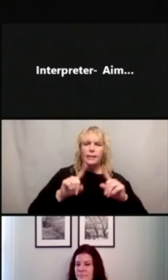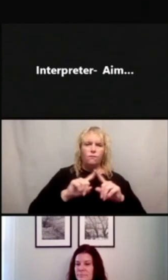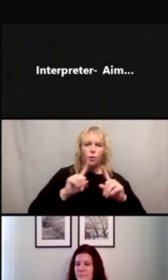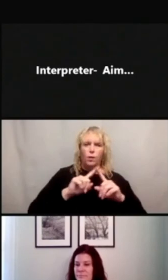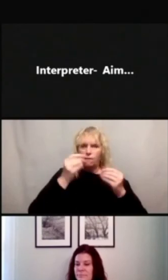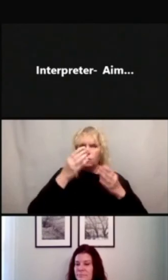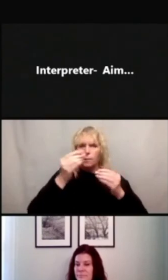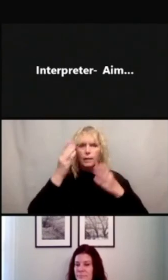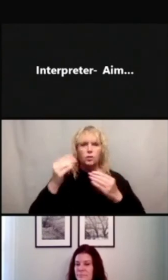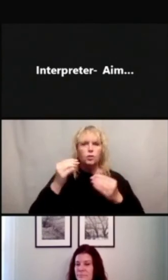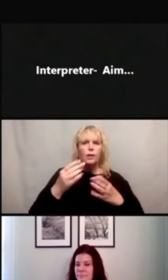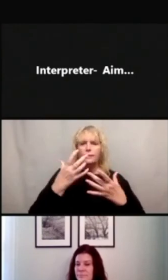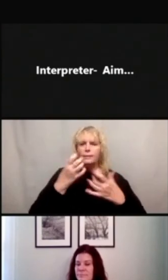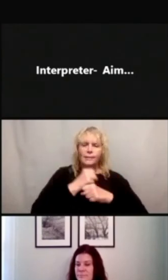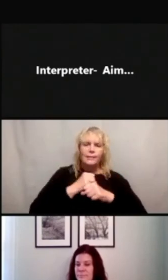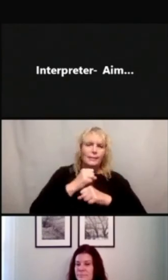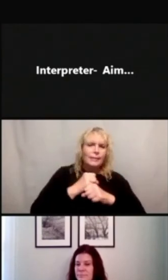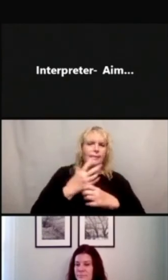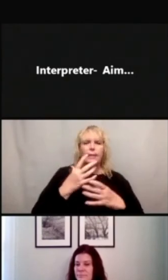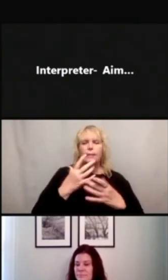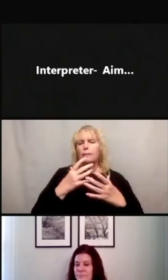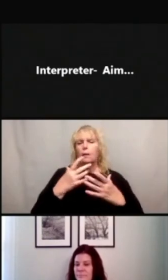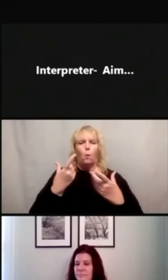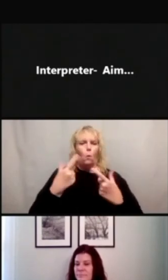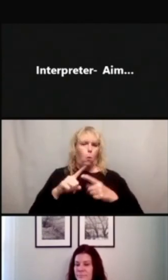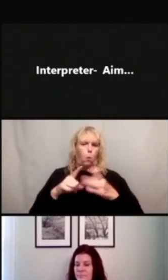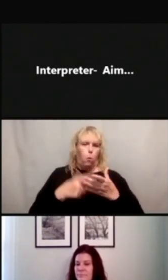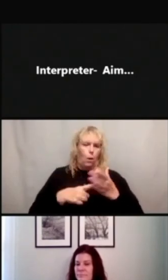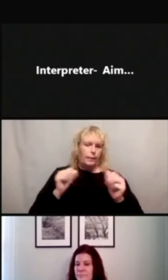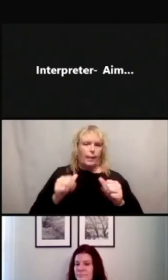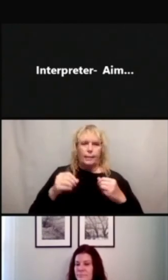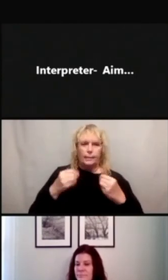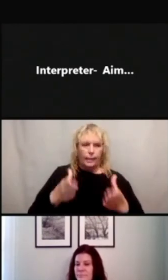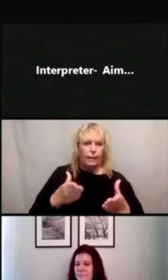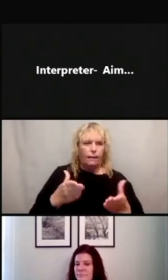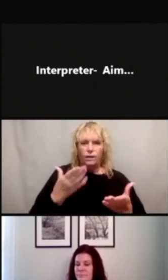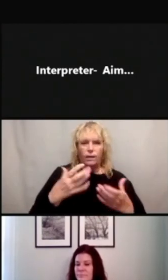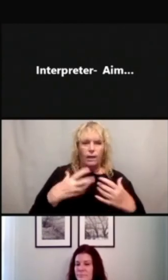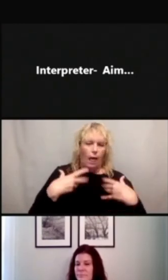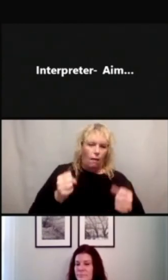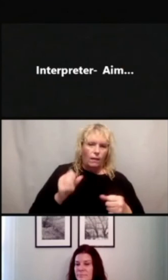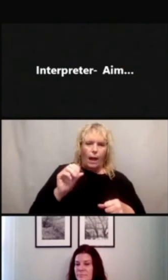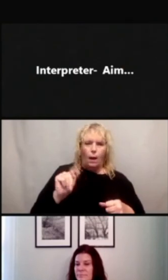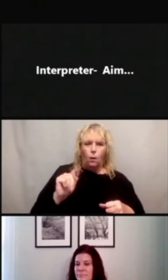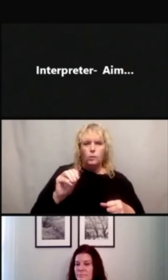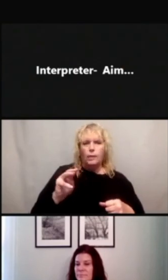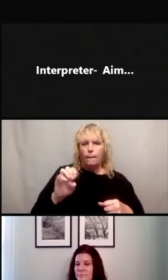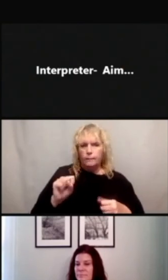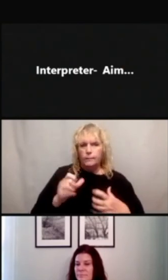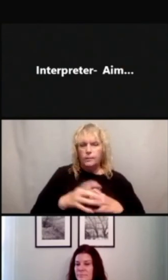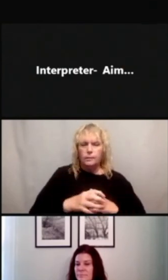related to health and healthy communities and health outcomes. So if there are other